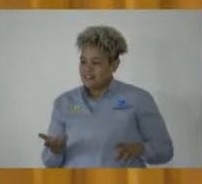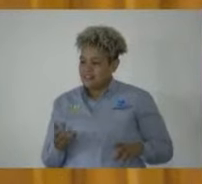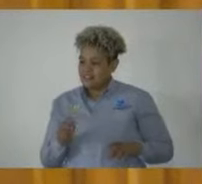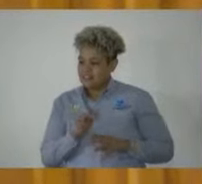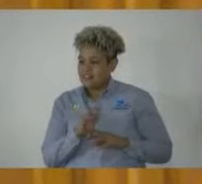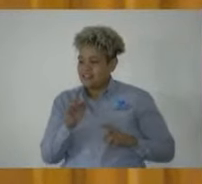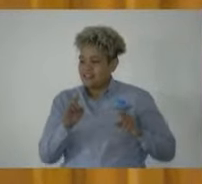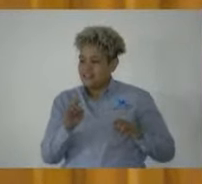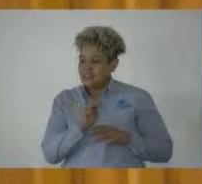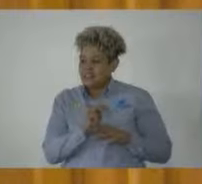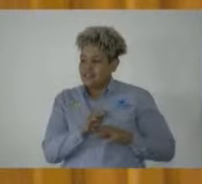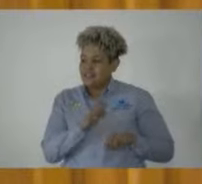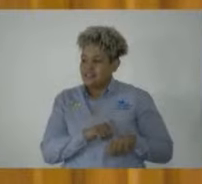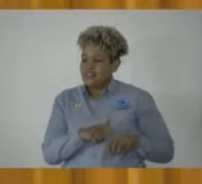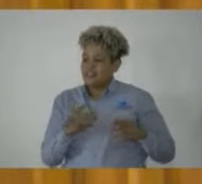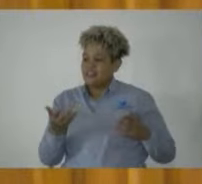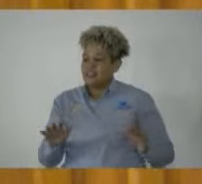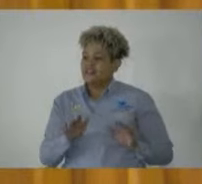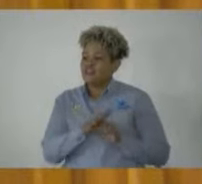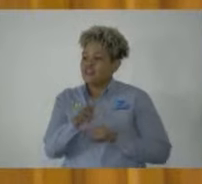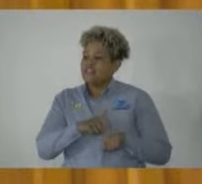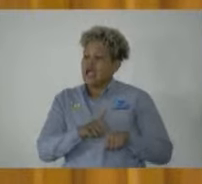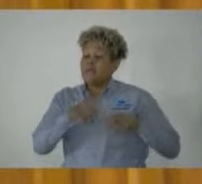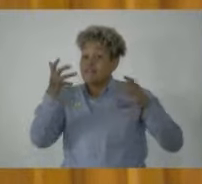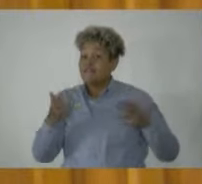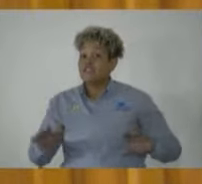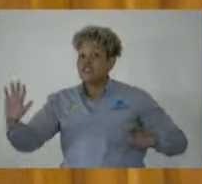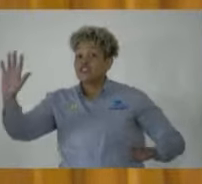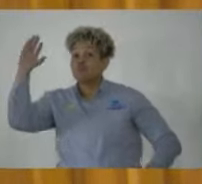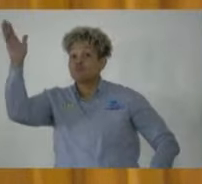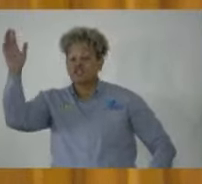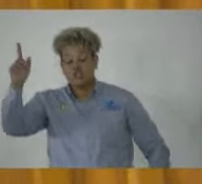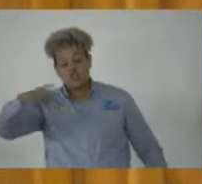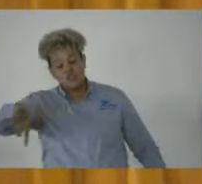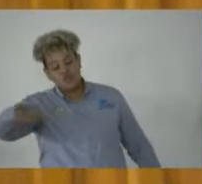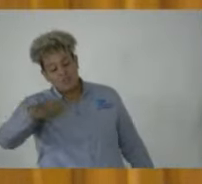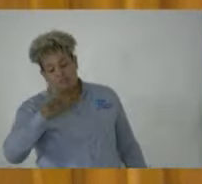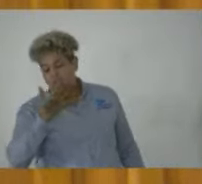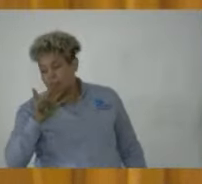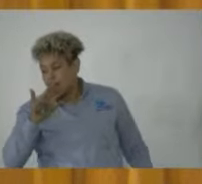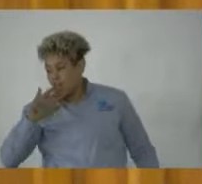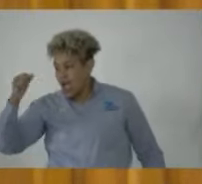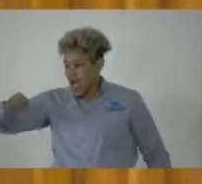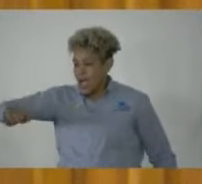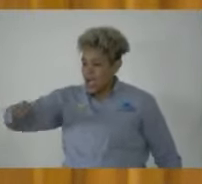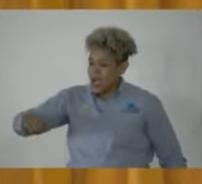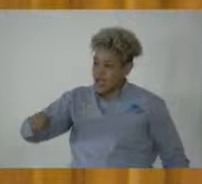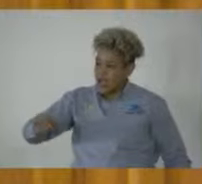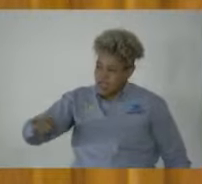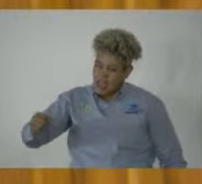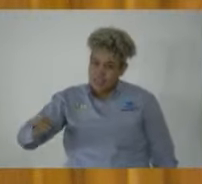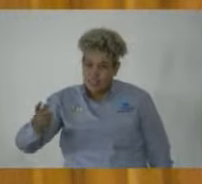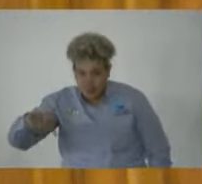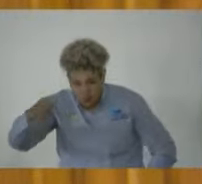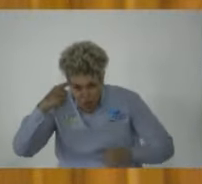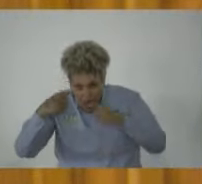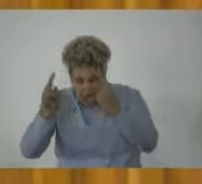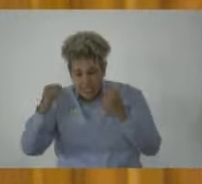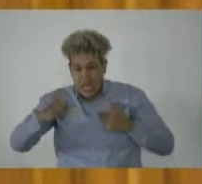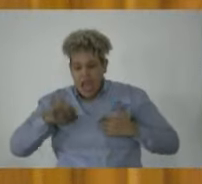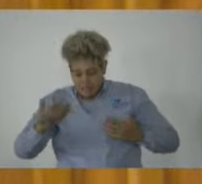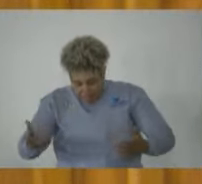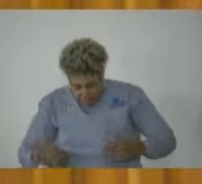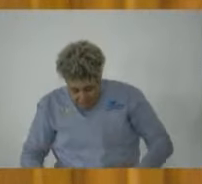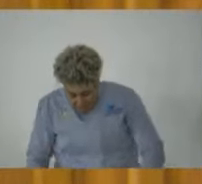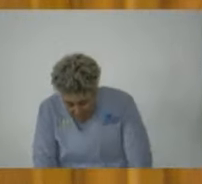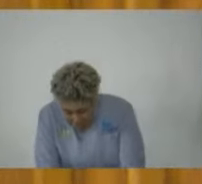The question is that the minister be allowed sufficient time to complete his presentation. Those in favor? Aye. Those against? The ayes have